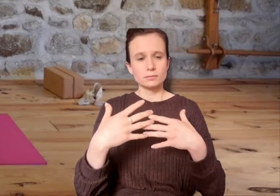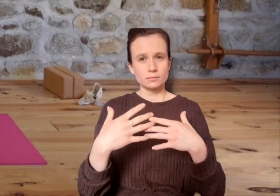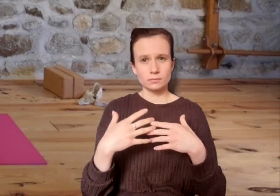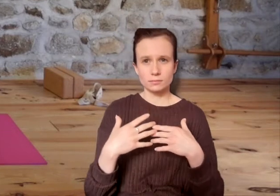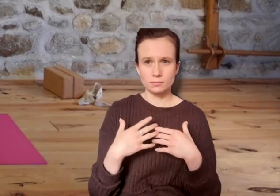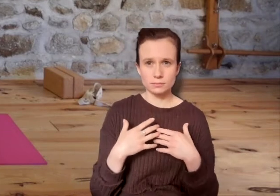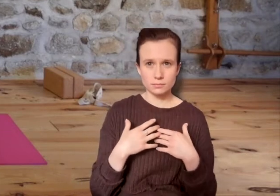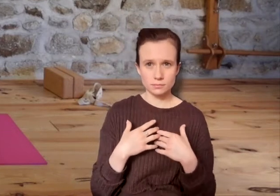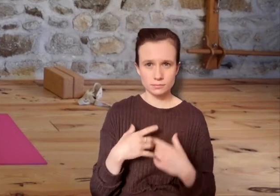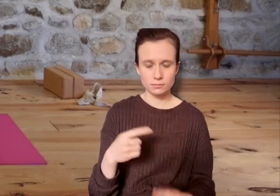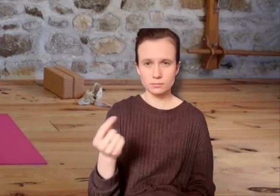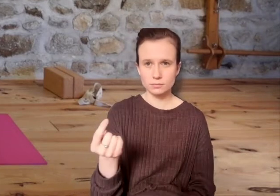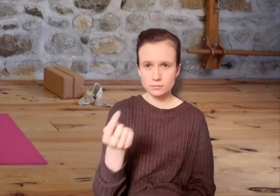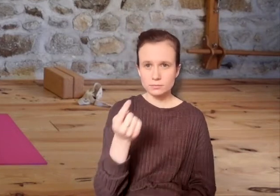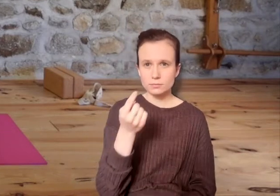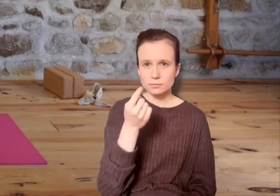here.